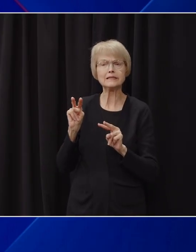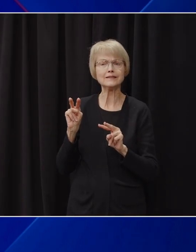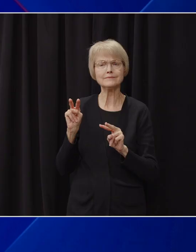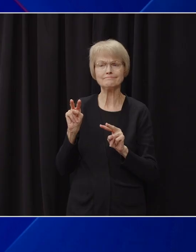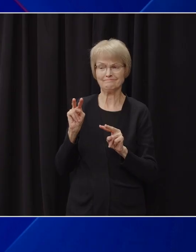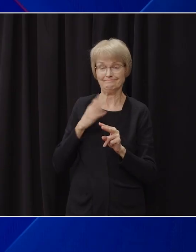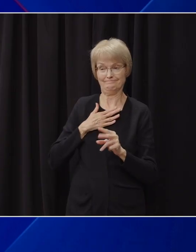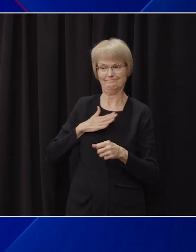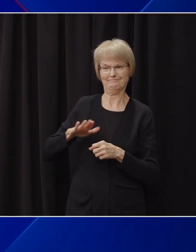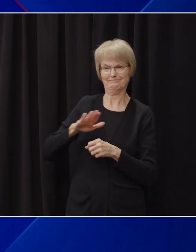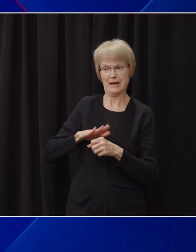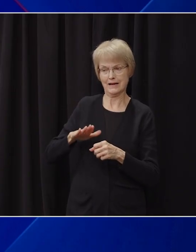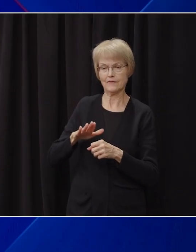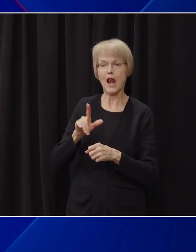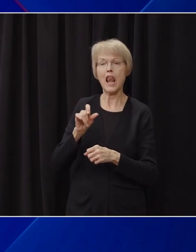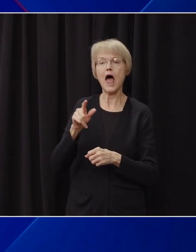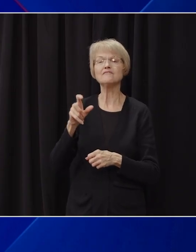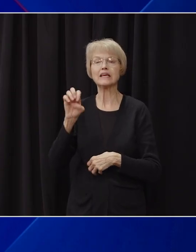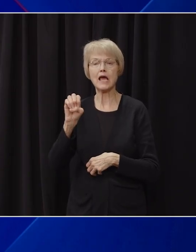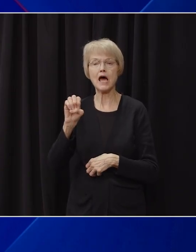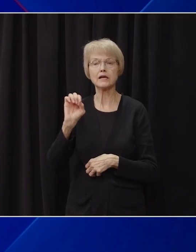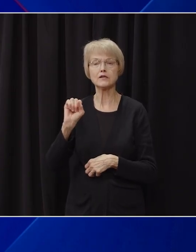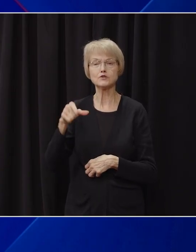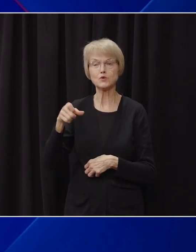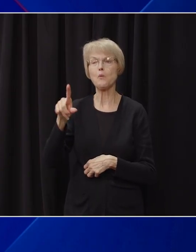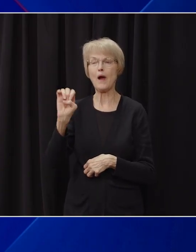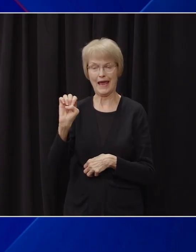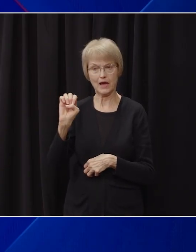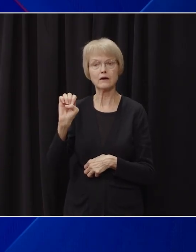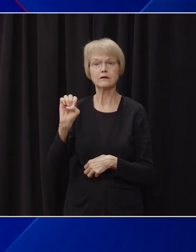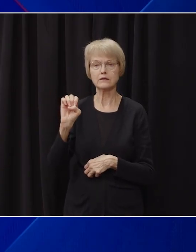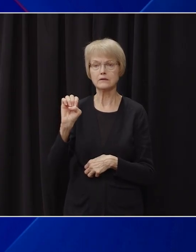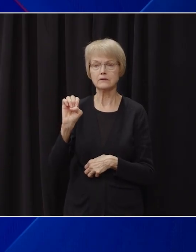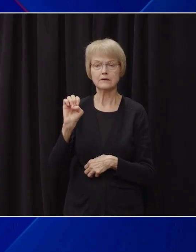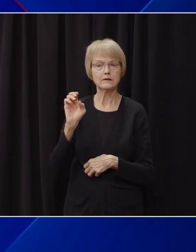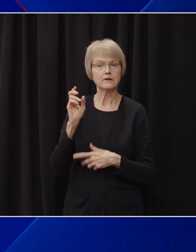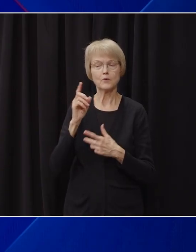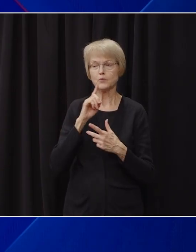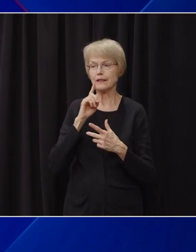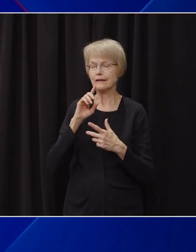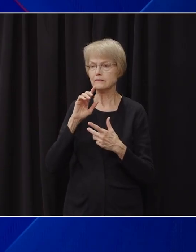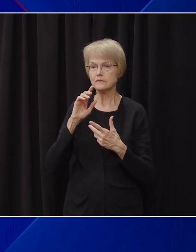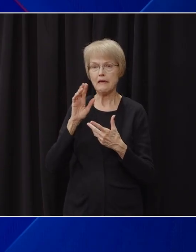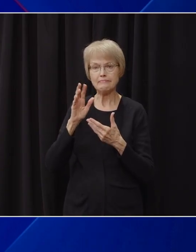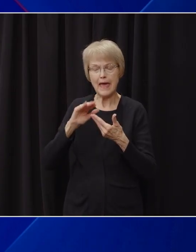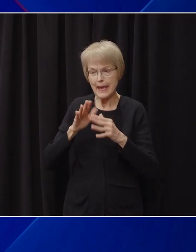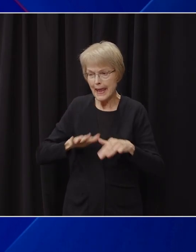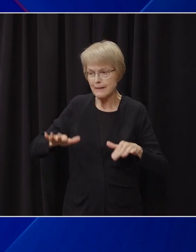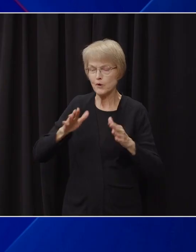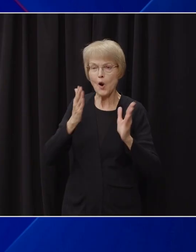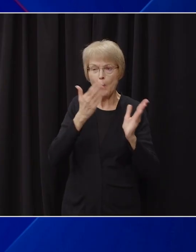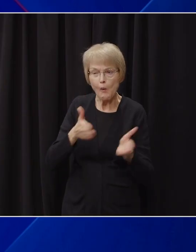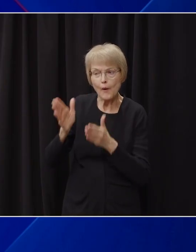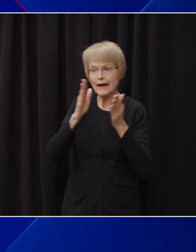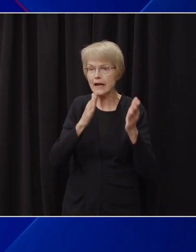my neighborhood, I live in Lafayette Square, there's a lot of organizing in a neighborhood, and I